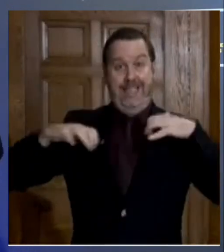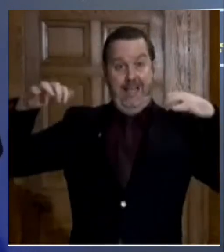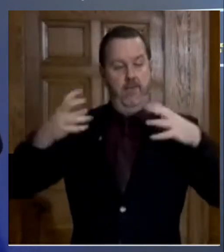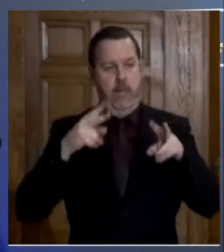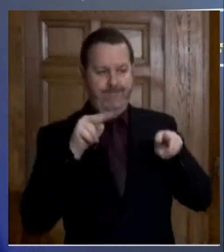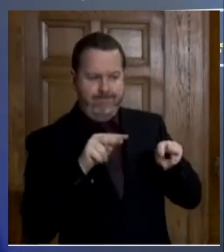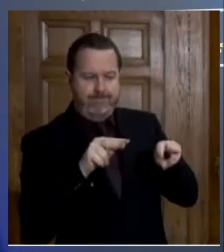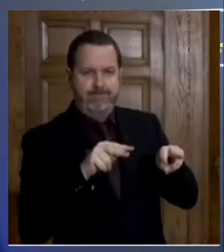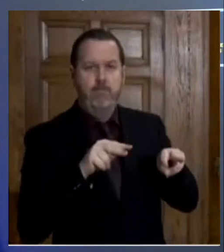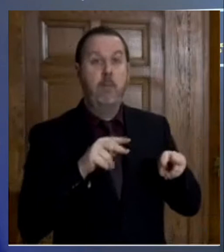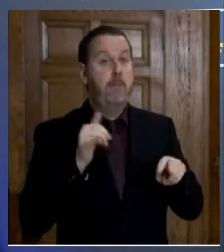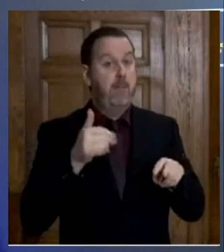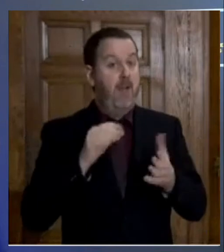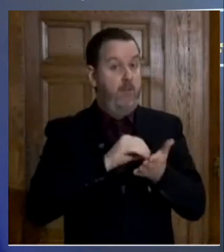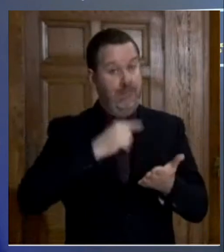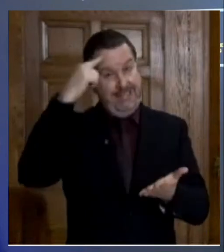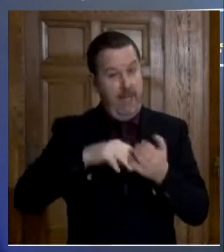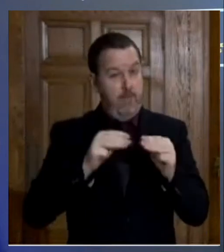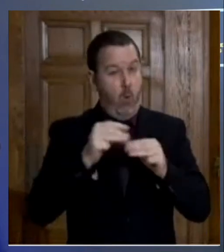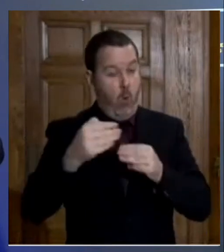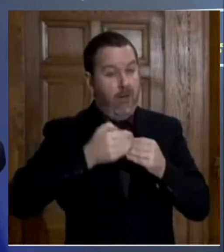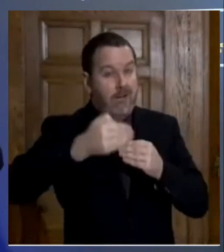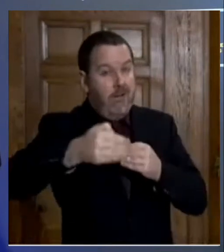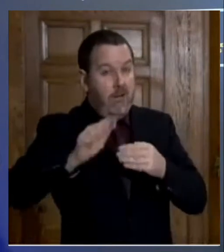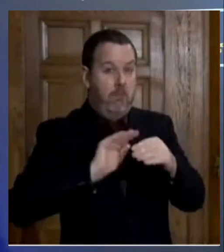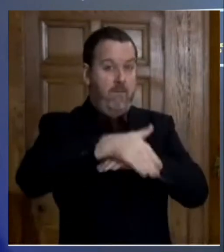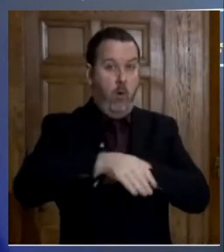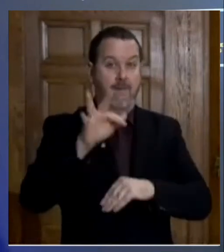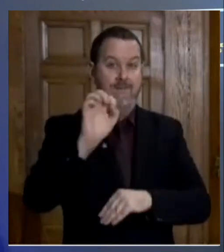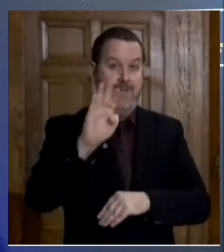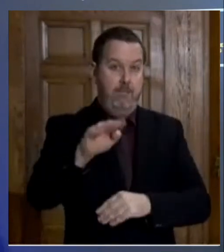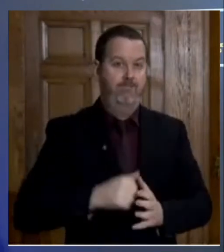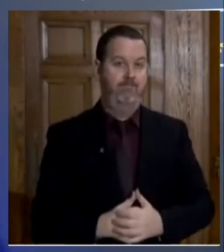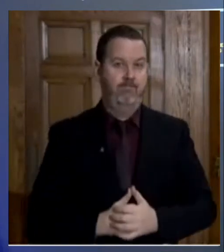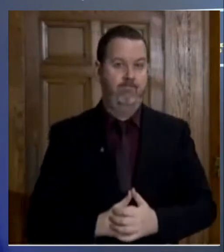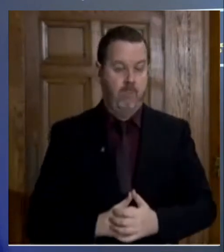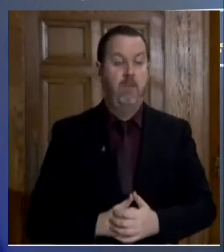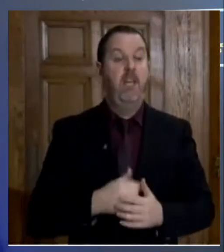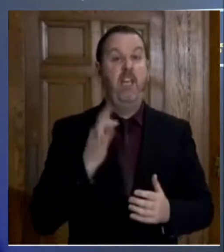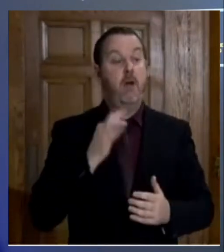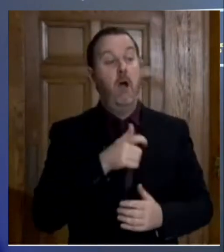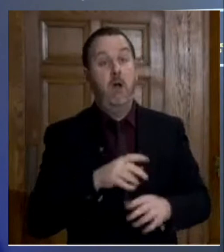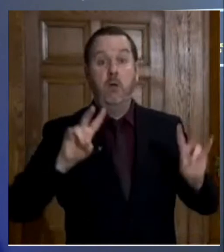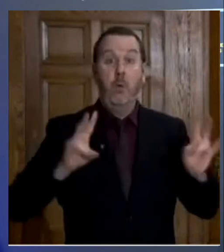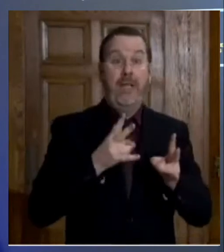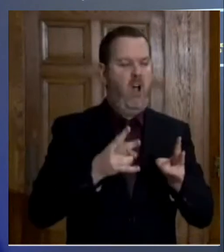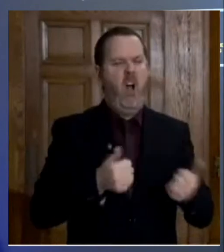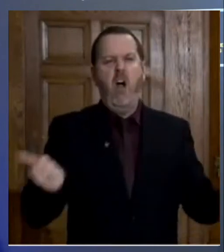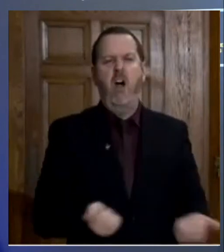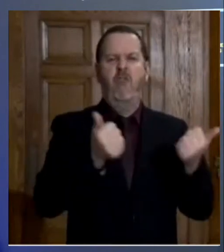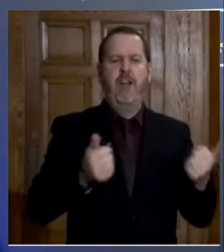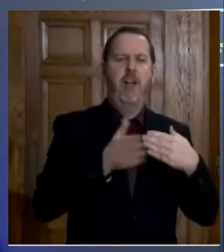decisions to make by early February. We will have to avoid easing restrictions too early or too widely.